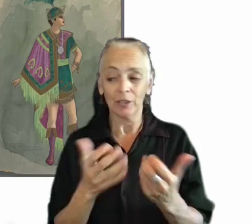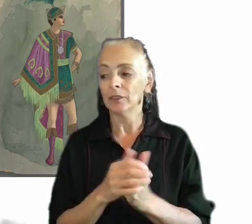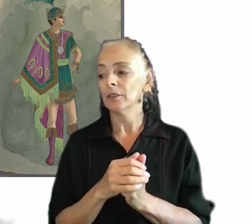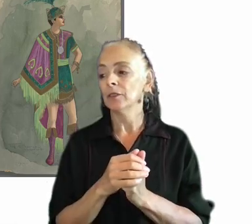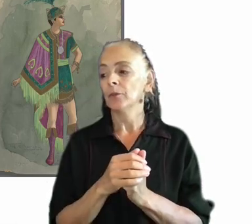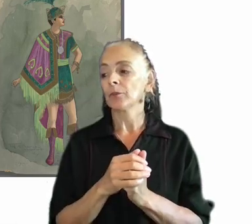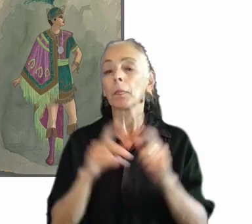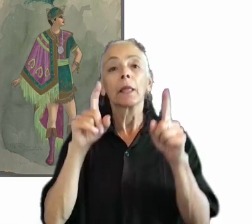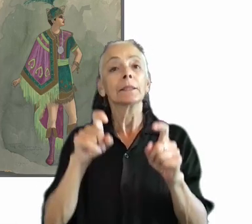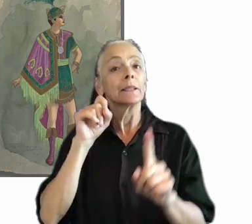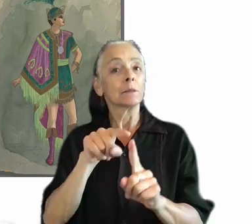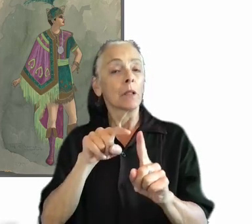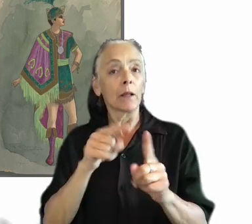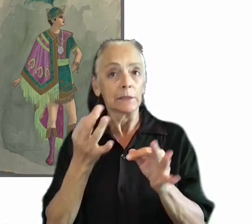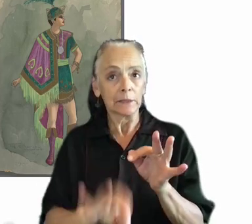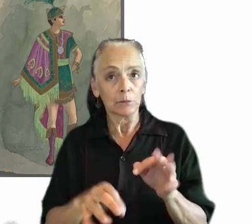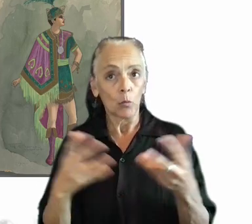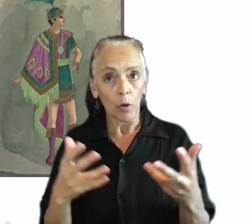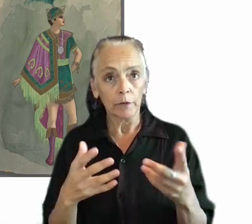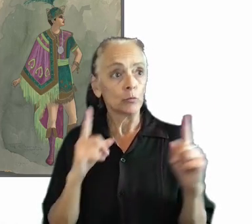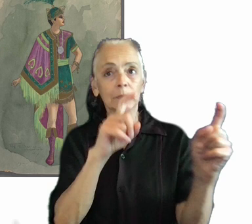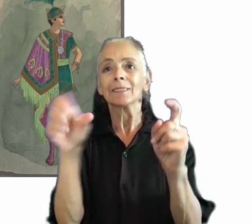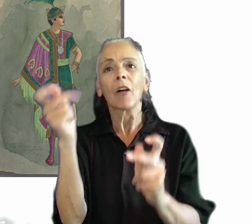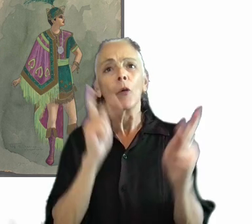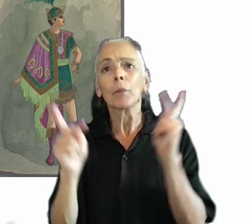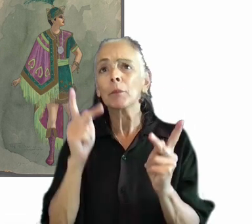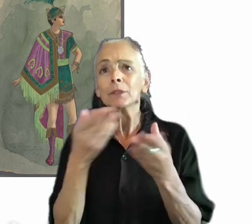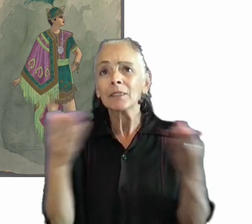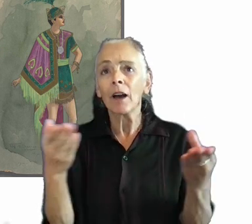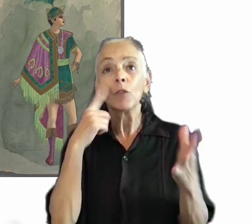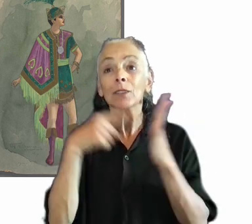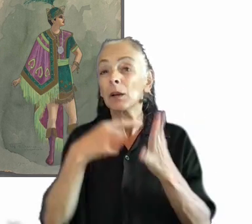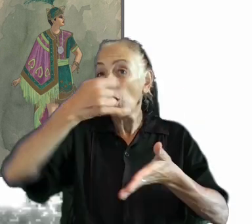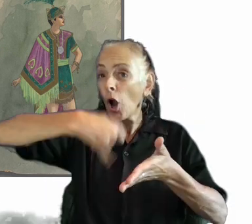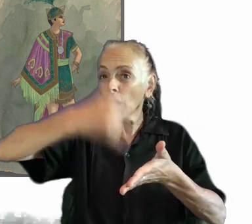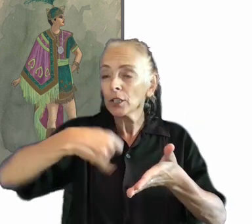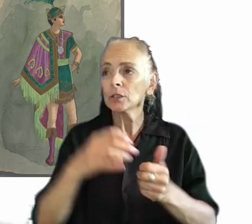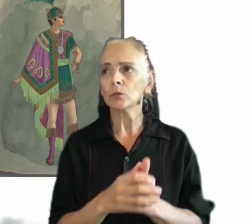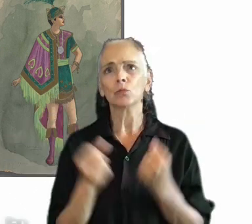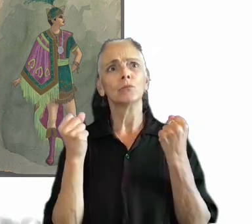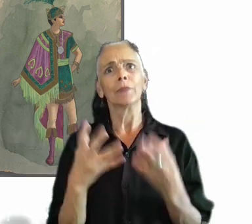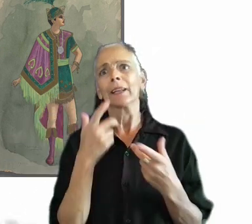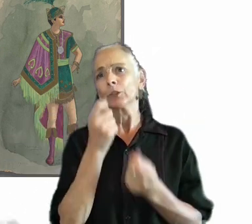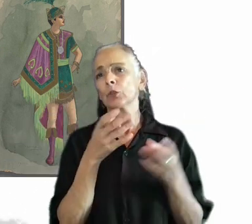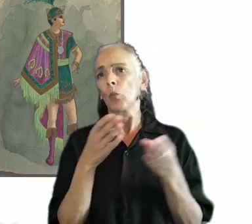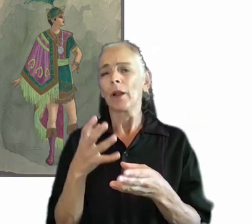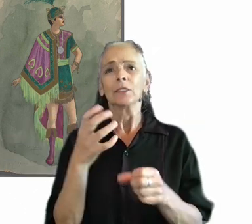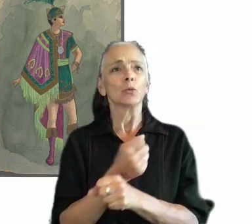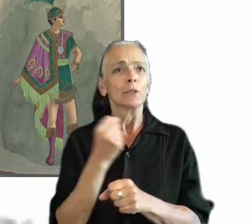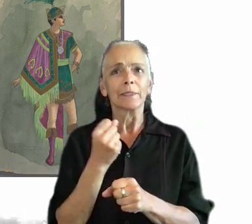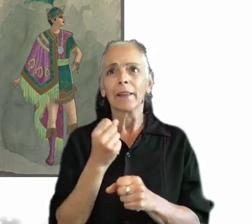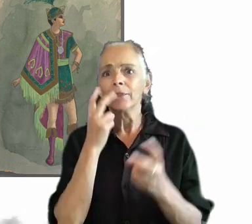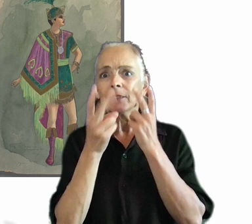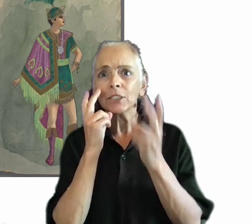stimuli is simple you just test other people's stuff such as art there are so many interesting ways to get visual and audio stimuli stimuli